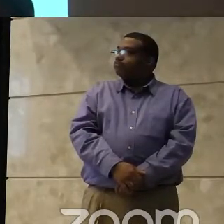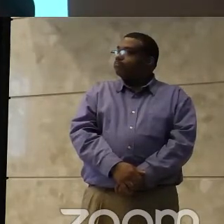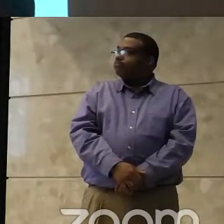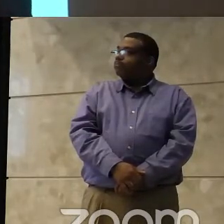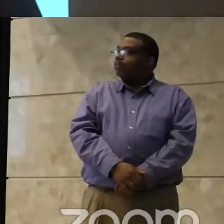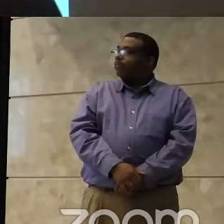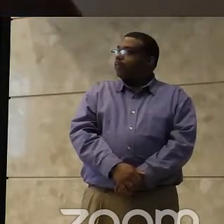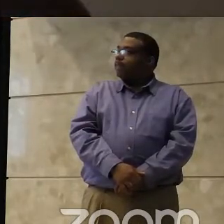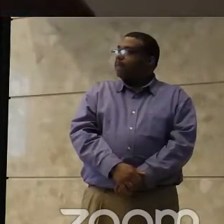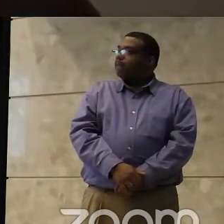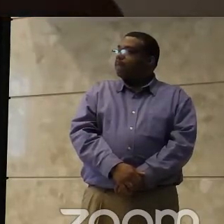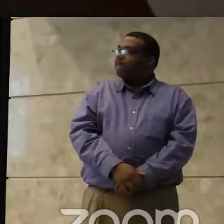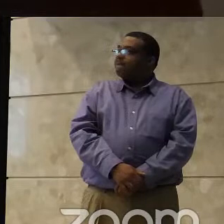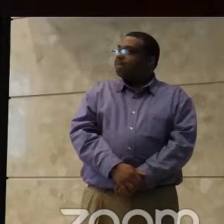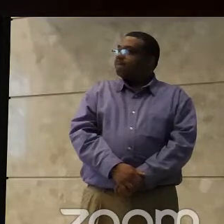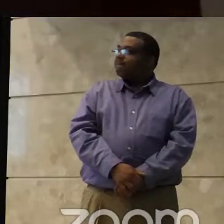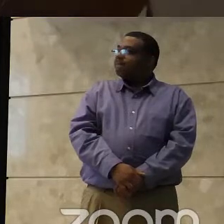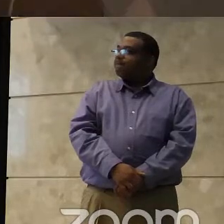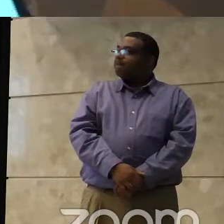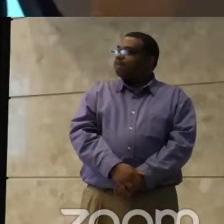Thank you both. Thank you.